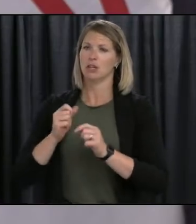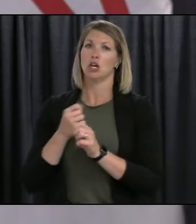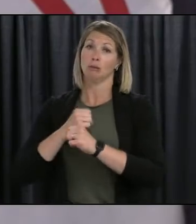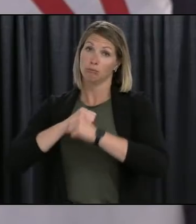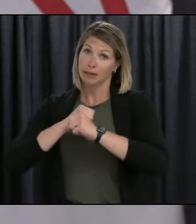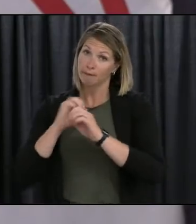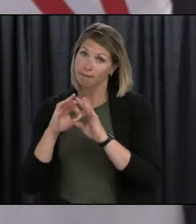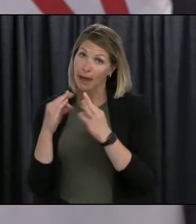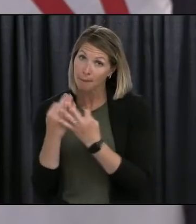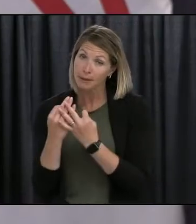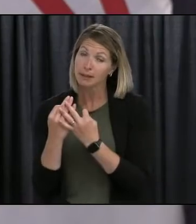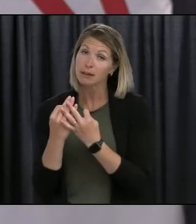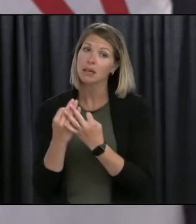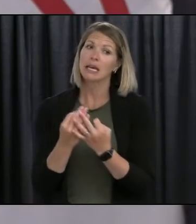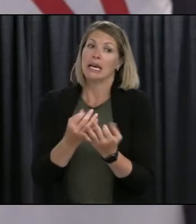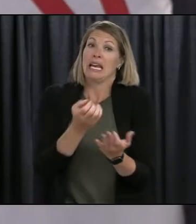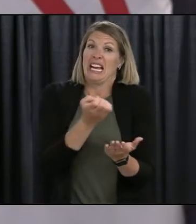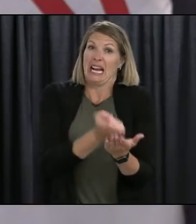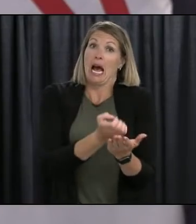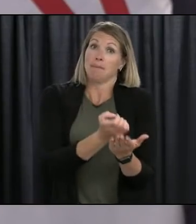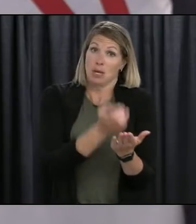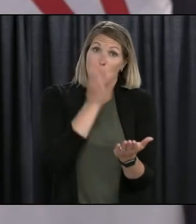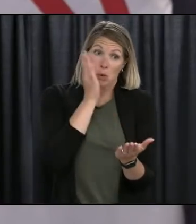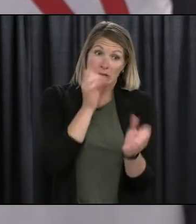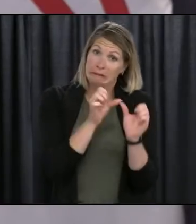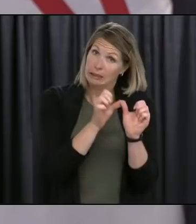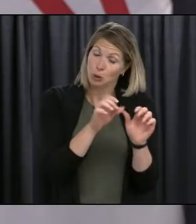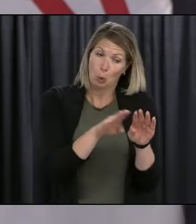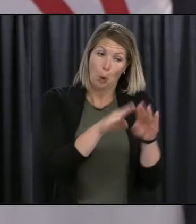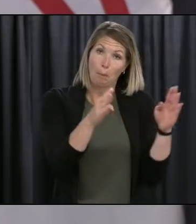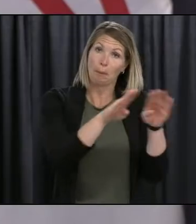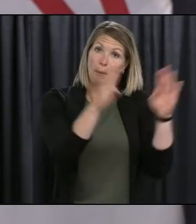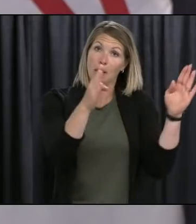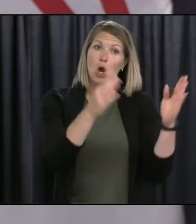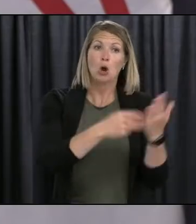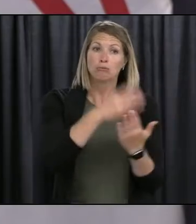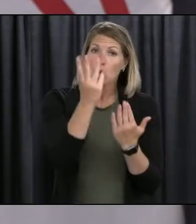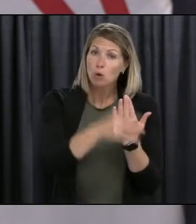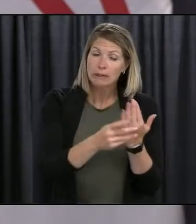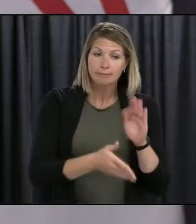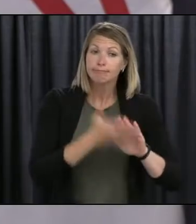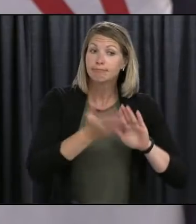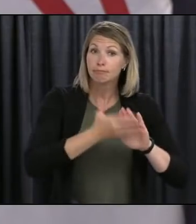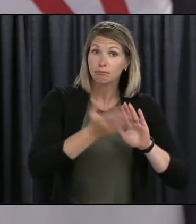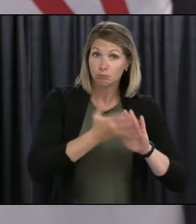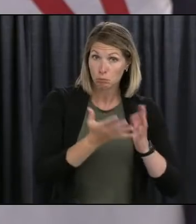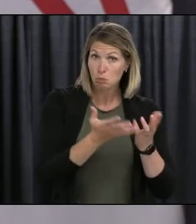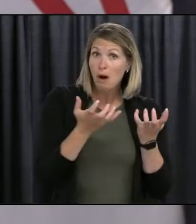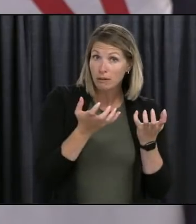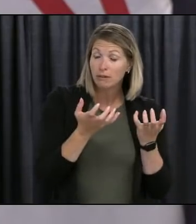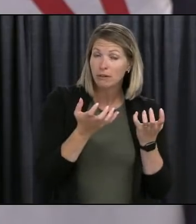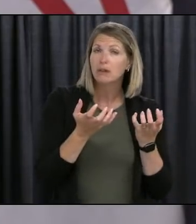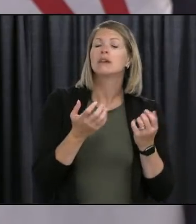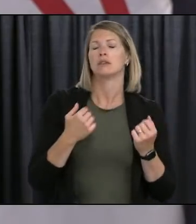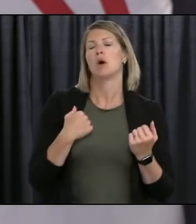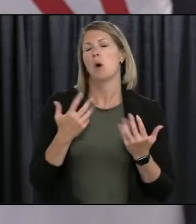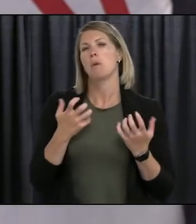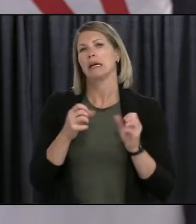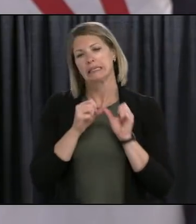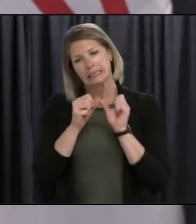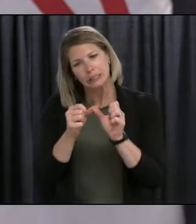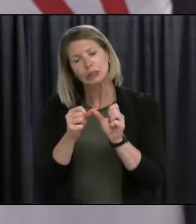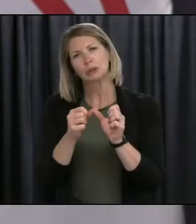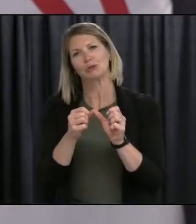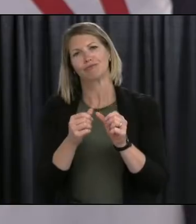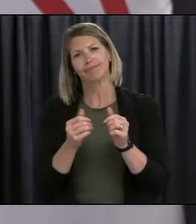reopen our economy and reopen the social programs that we've been all used to. Now, speaking of moving forward,